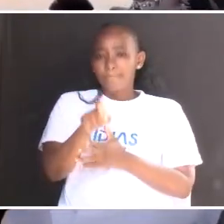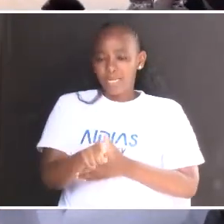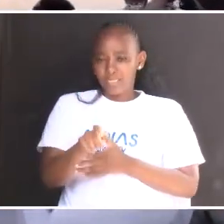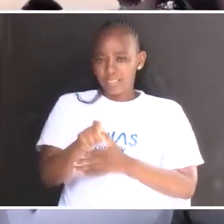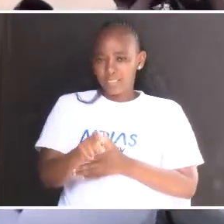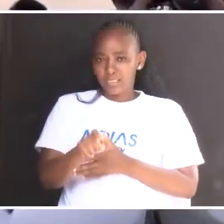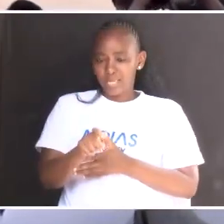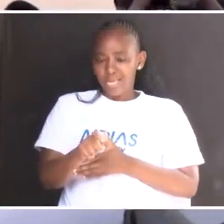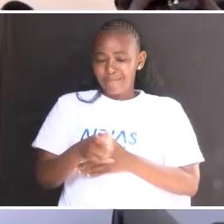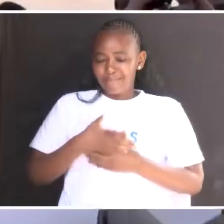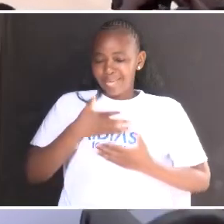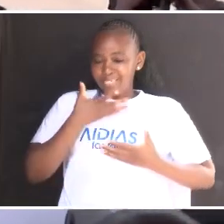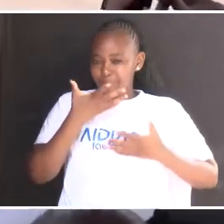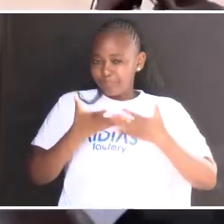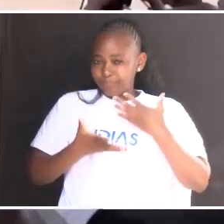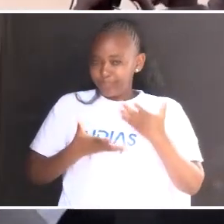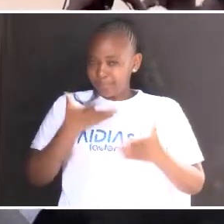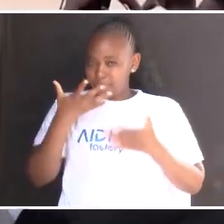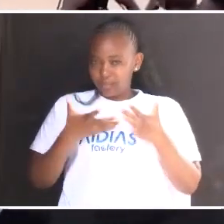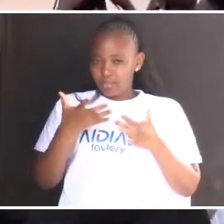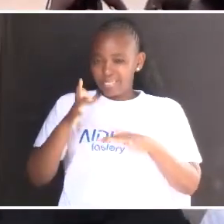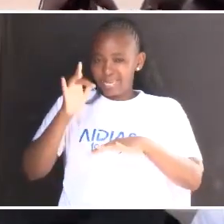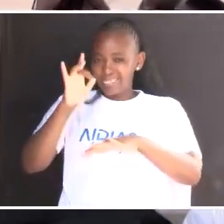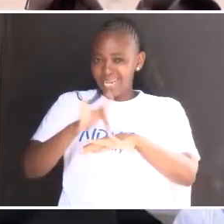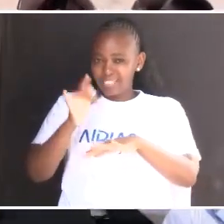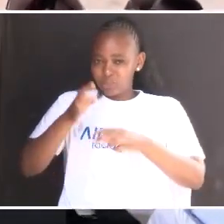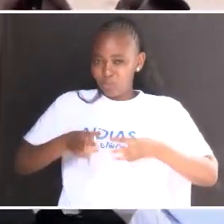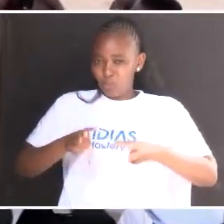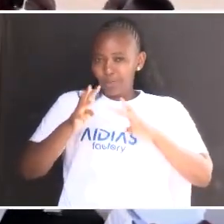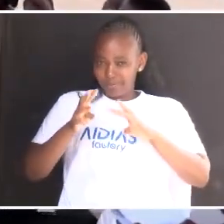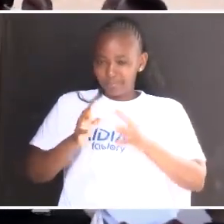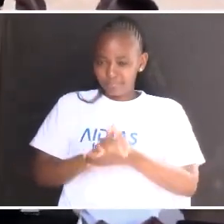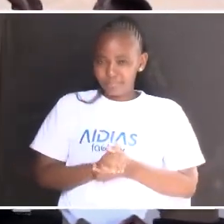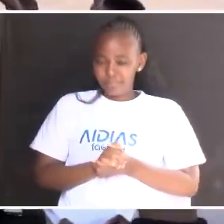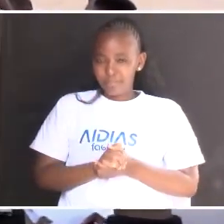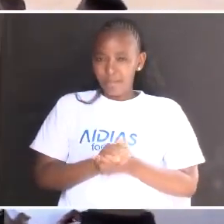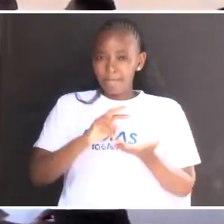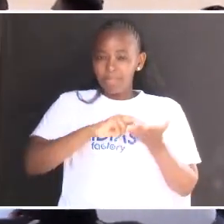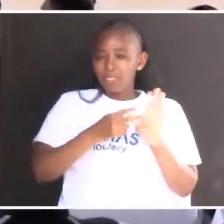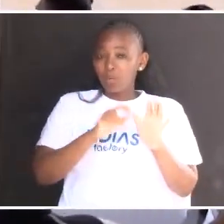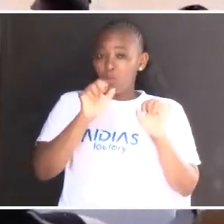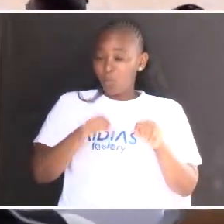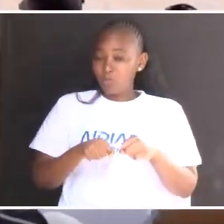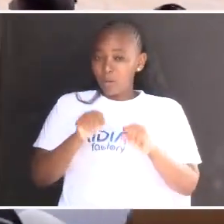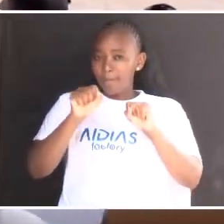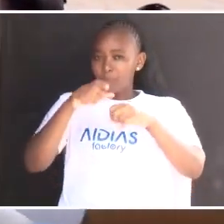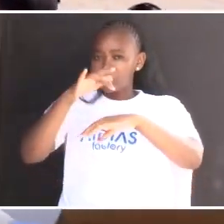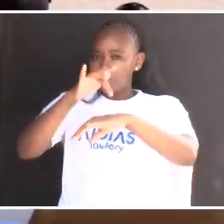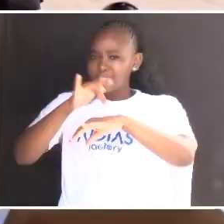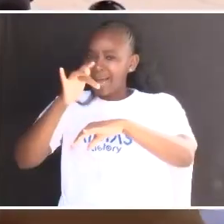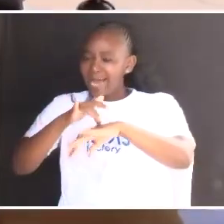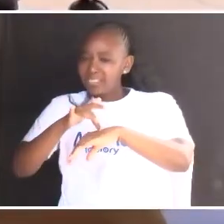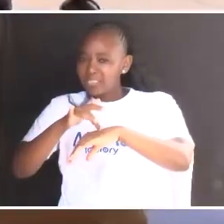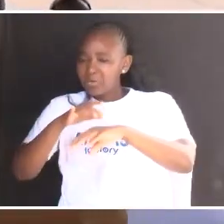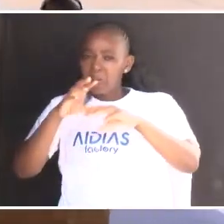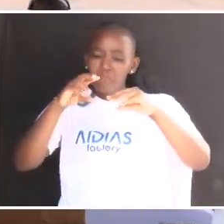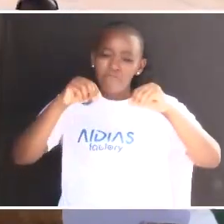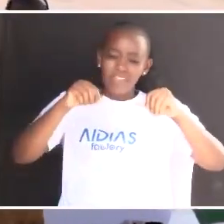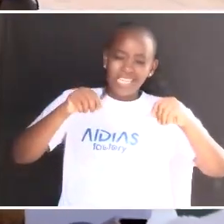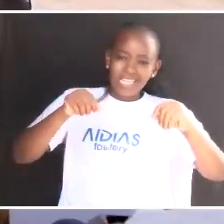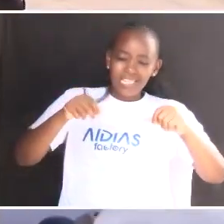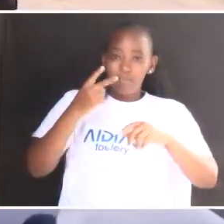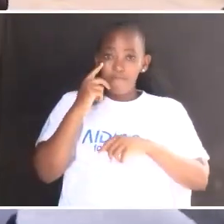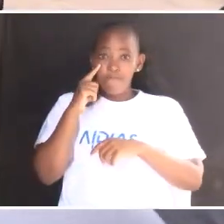be expressed in a tangible format. Tangible format is the one that can either be touched, that can be